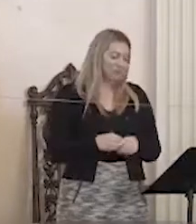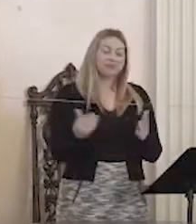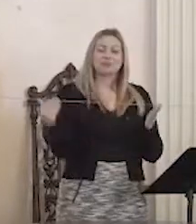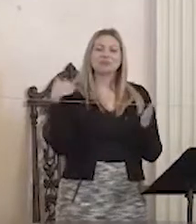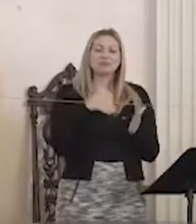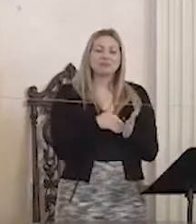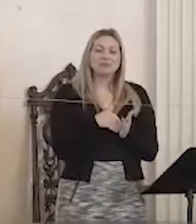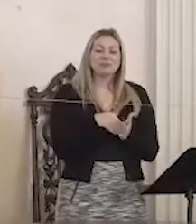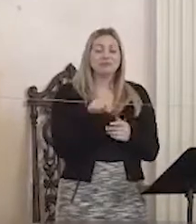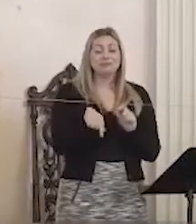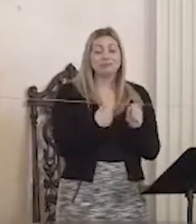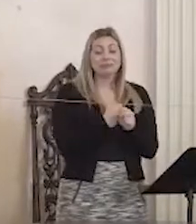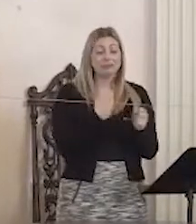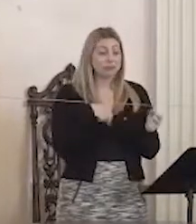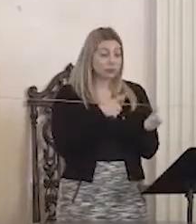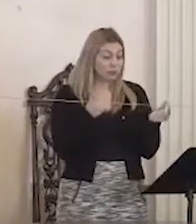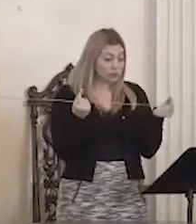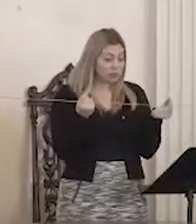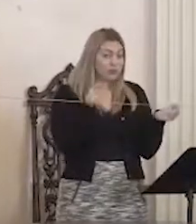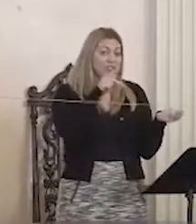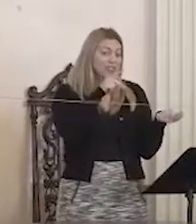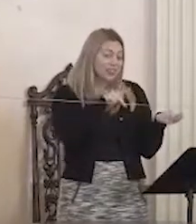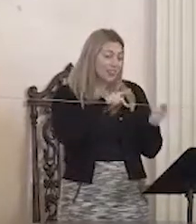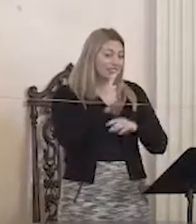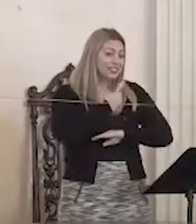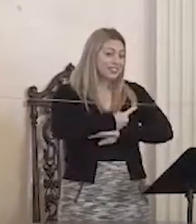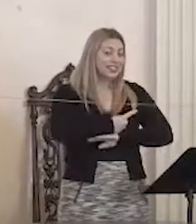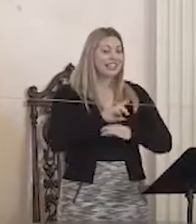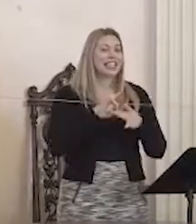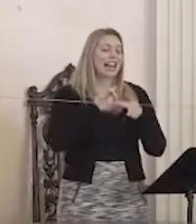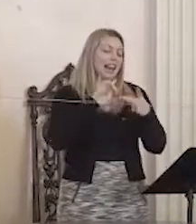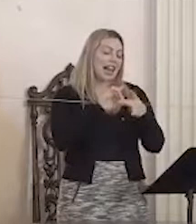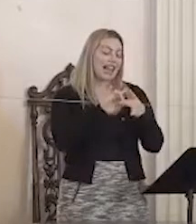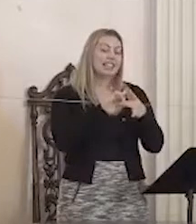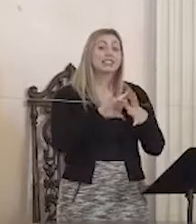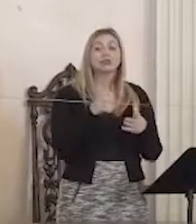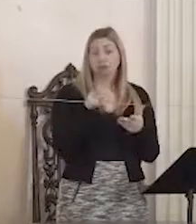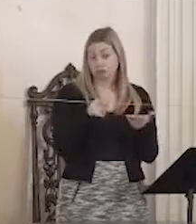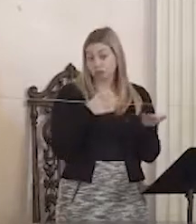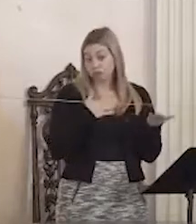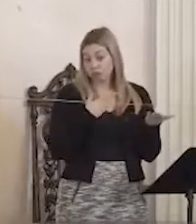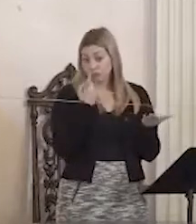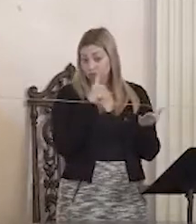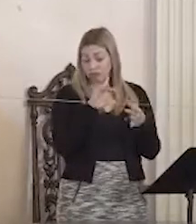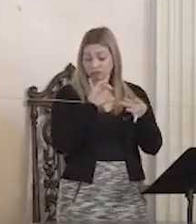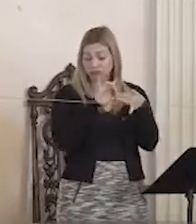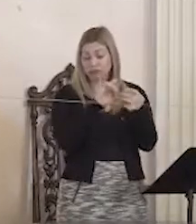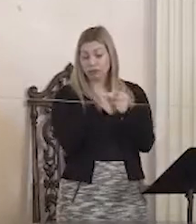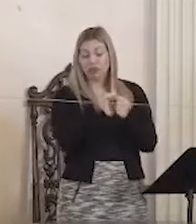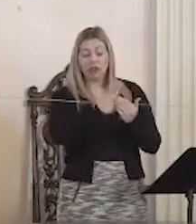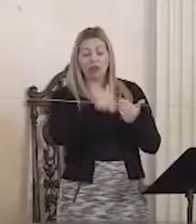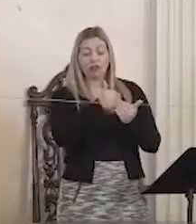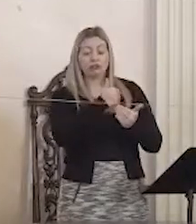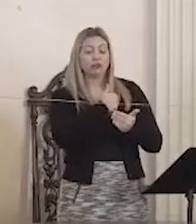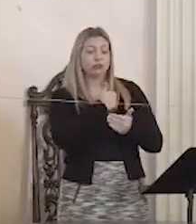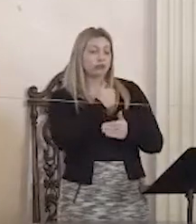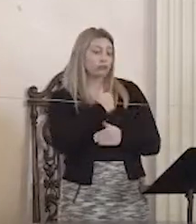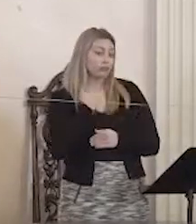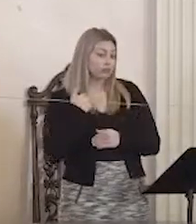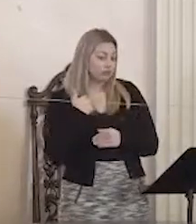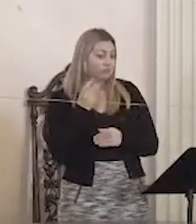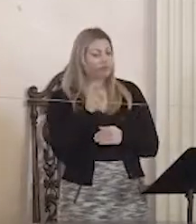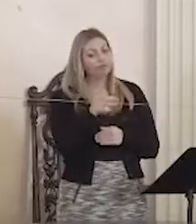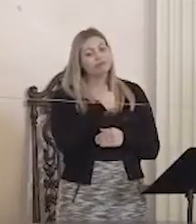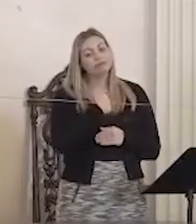And again this year, we'll be doing our Thanksgiving Day Connect. Are you willing to connect with an All Souls congregant